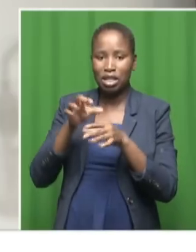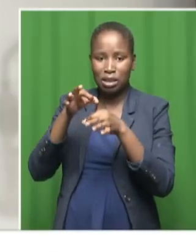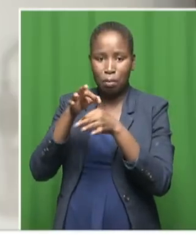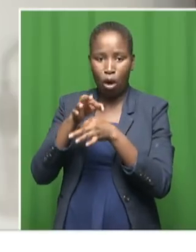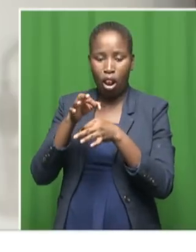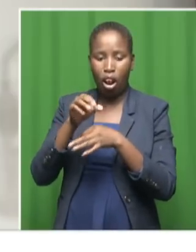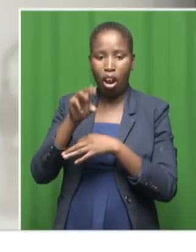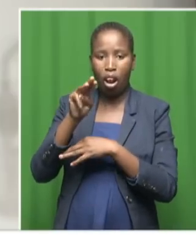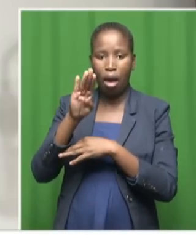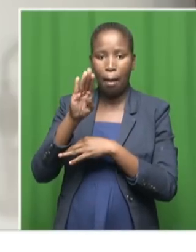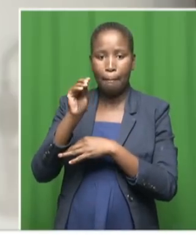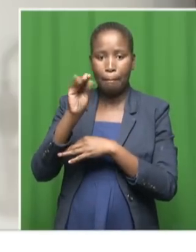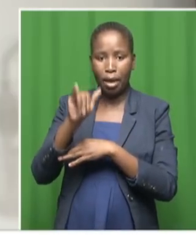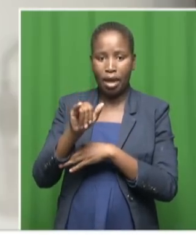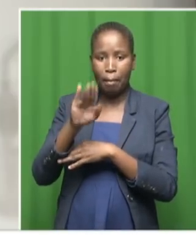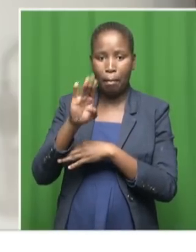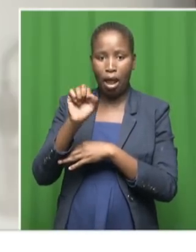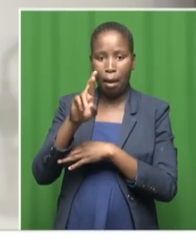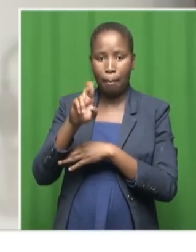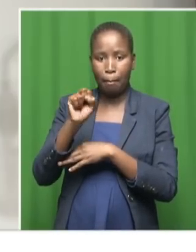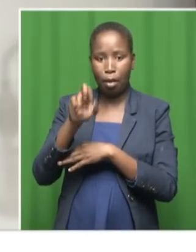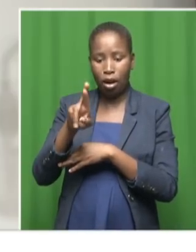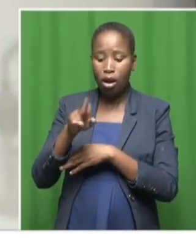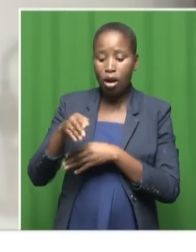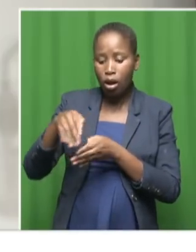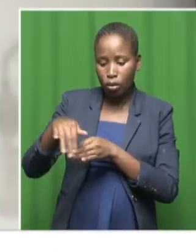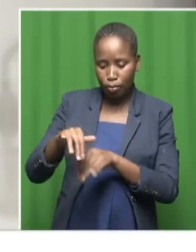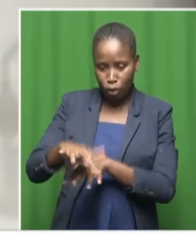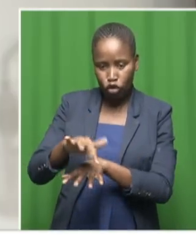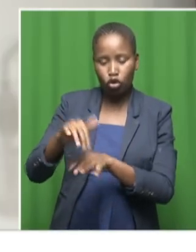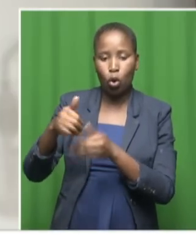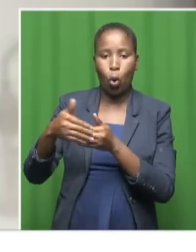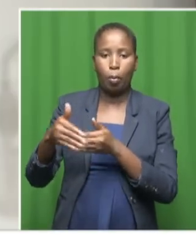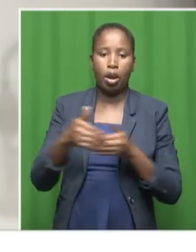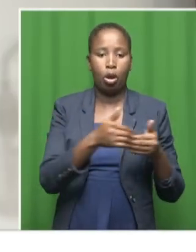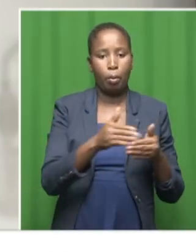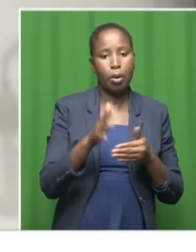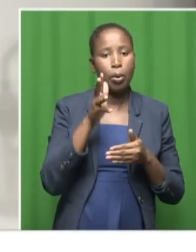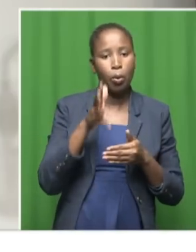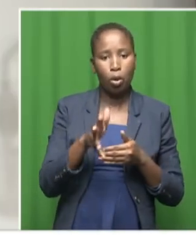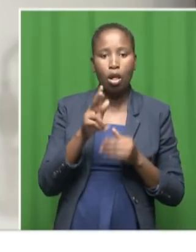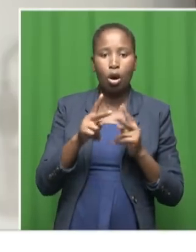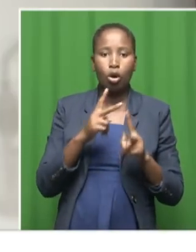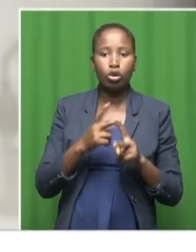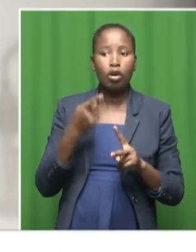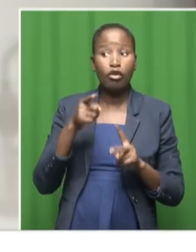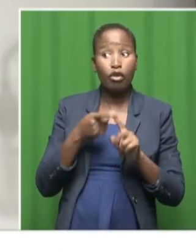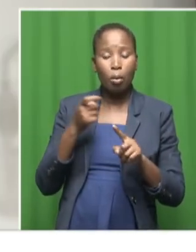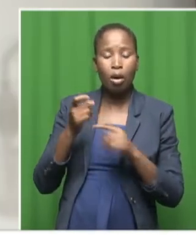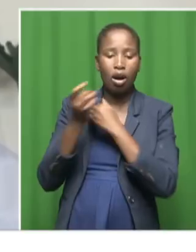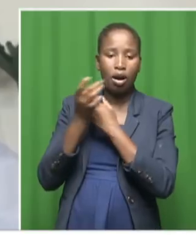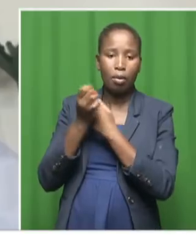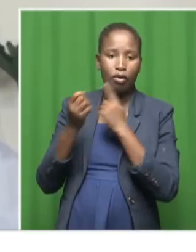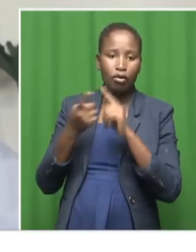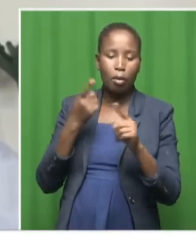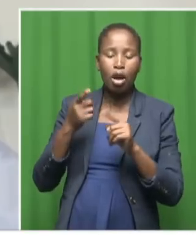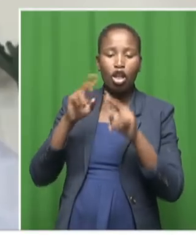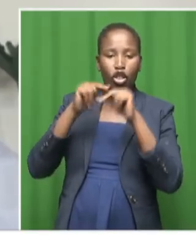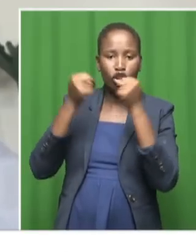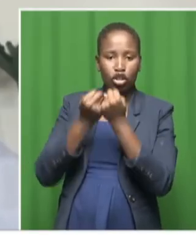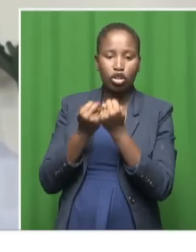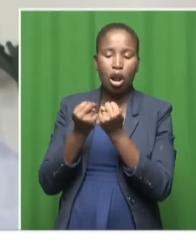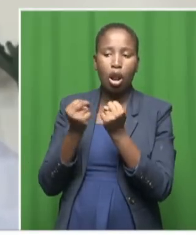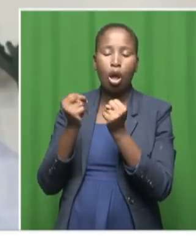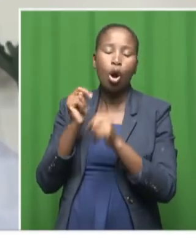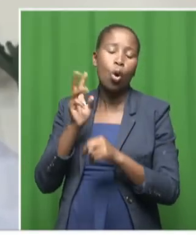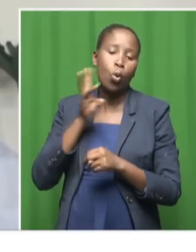where those 2 beaches were previously closed. The water quality is now within national water quality guidelines. And Alex, what are some of these